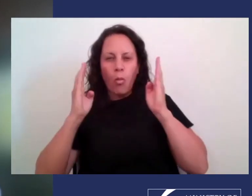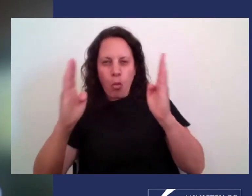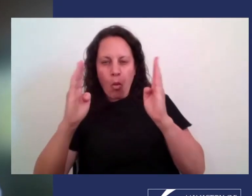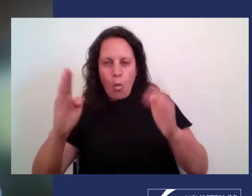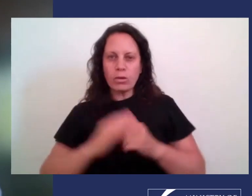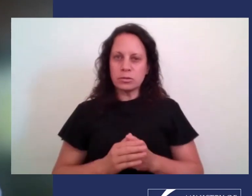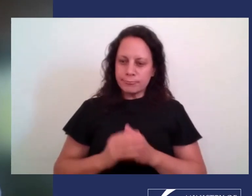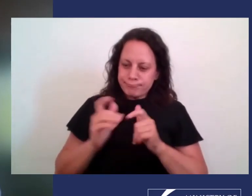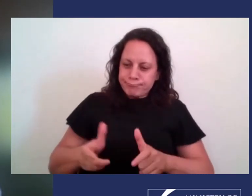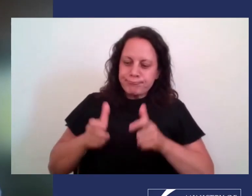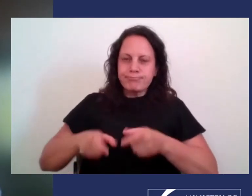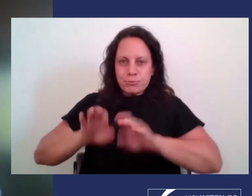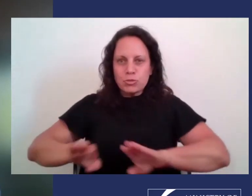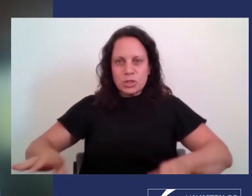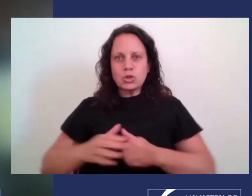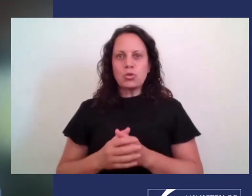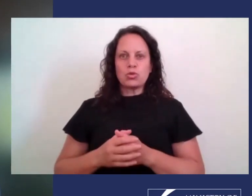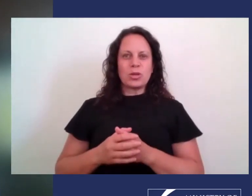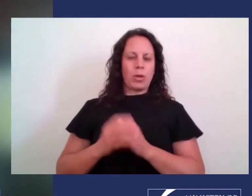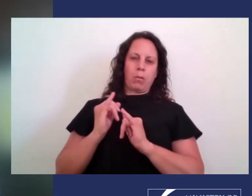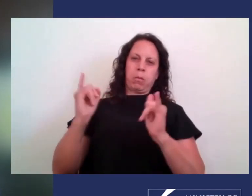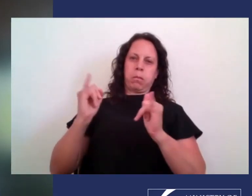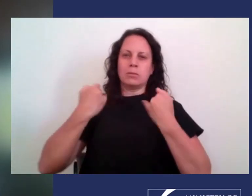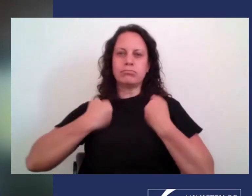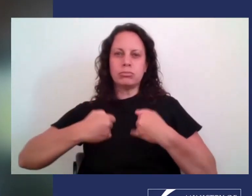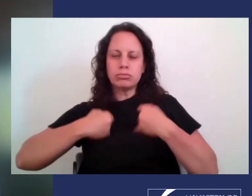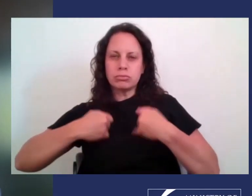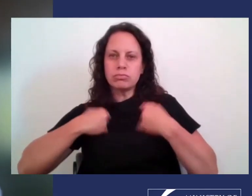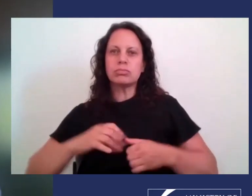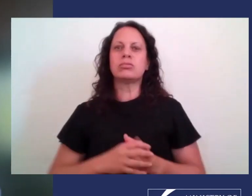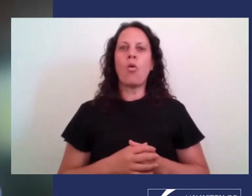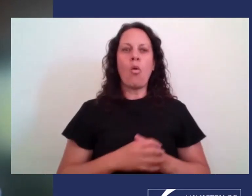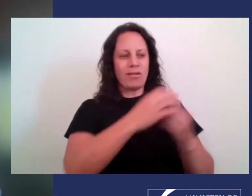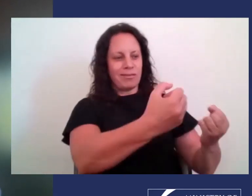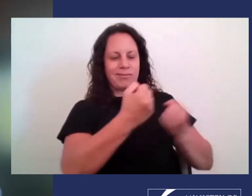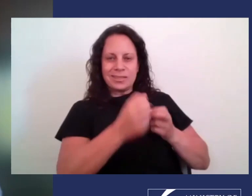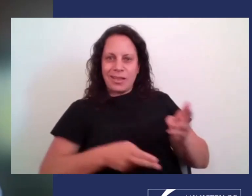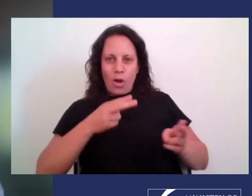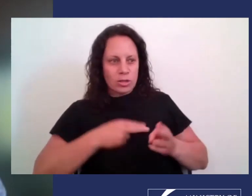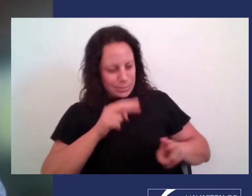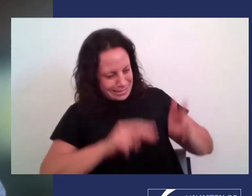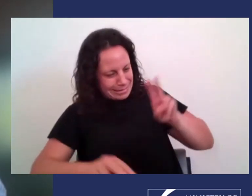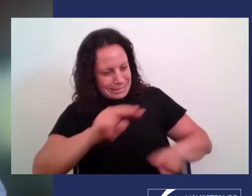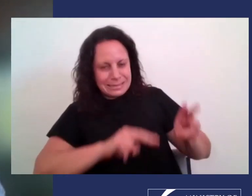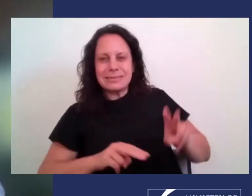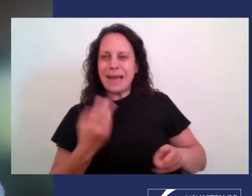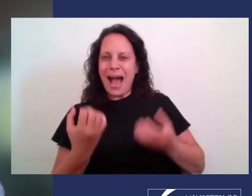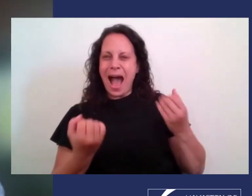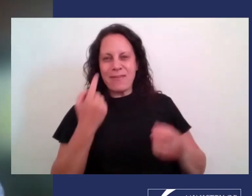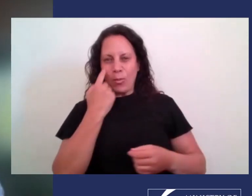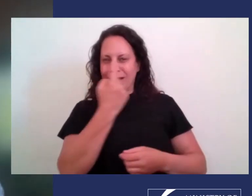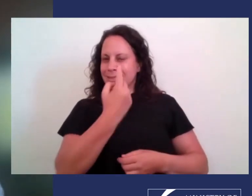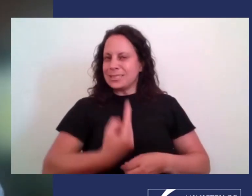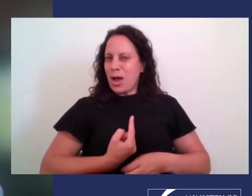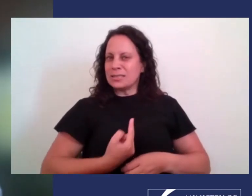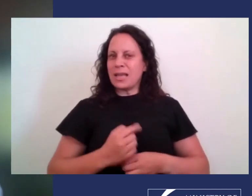after children with acute illnesses, and I see kids in outpatients. And I guess watching what's happened over the